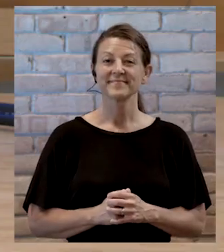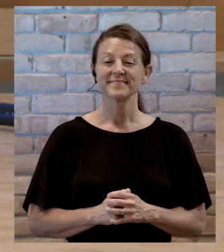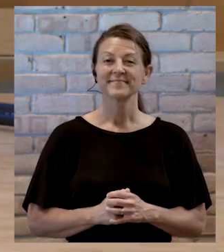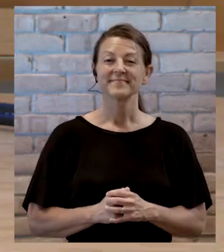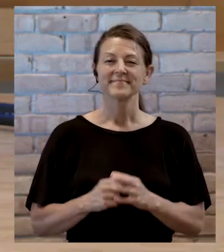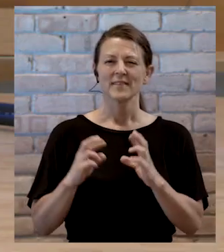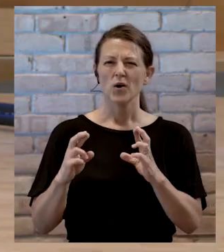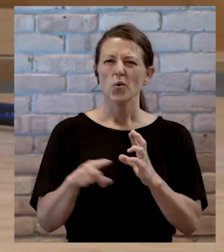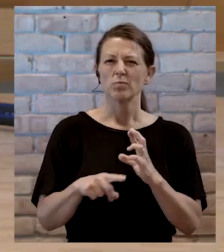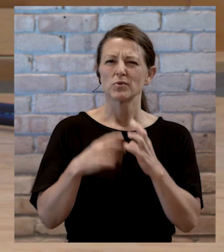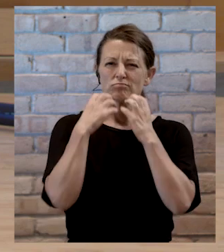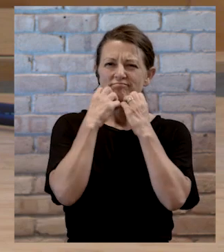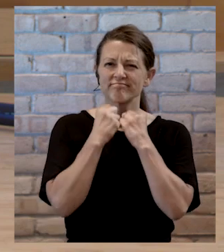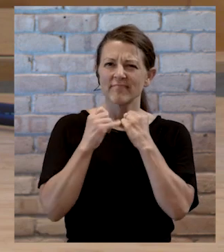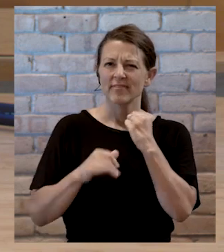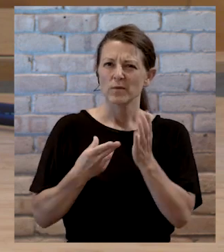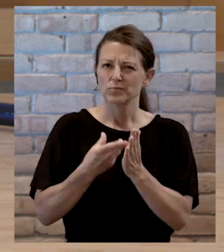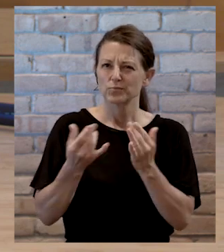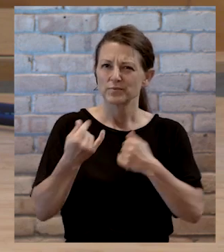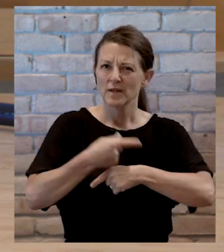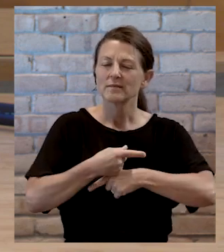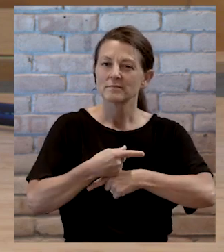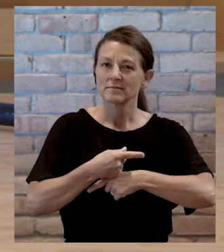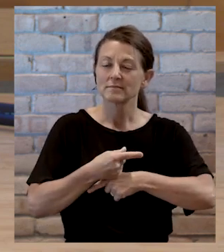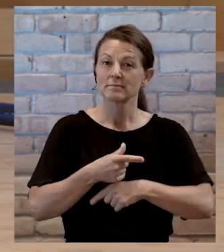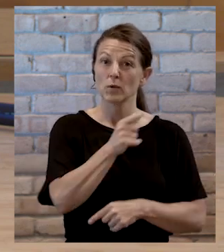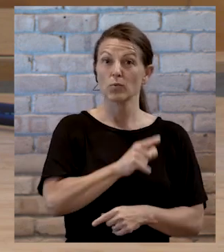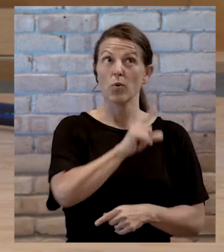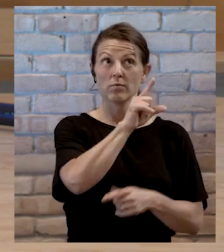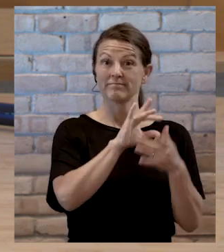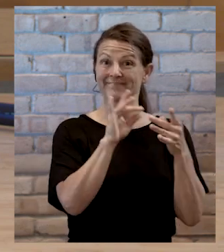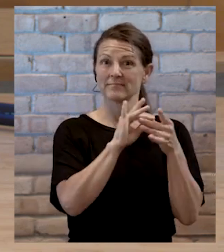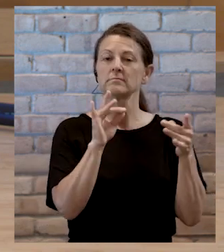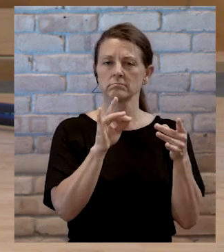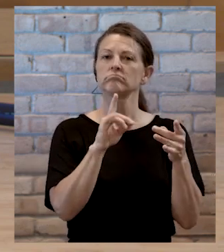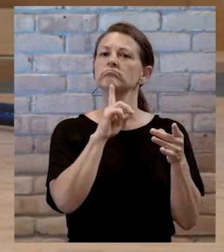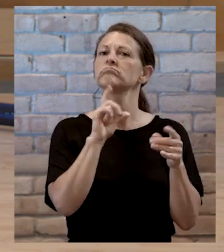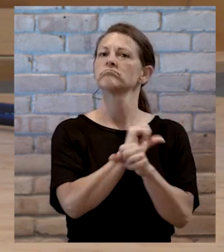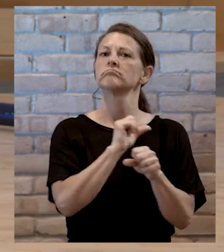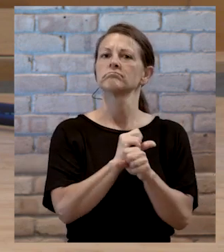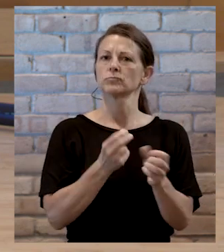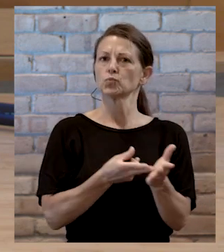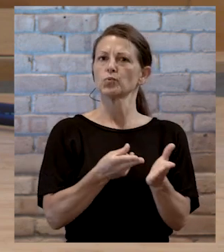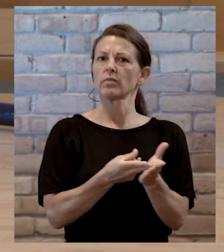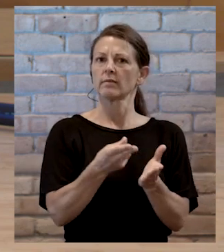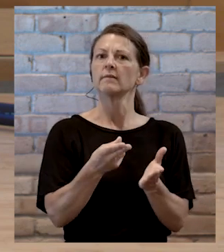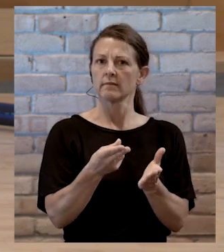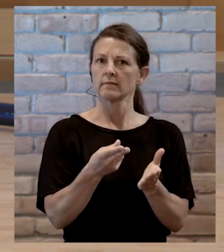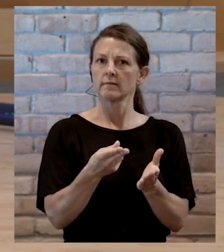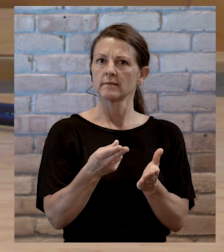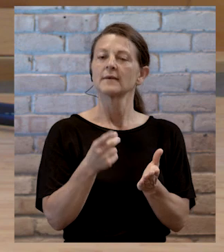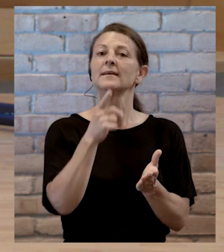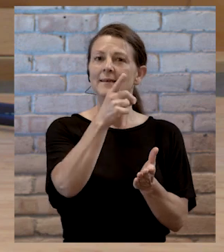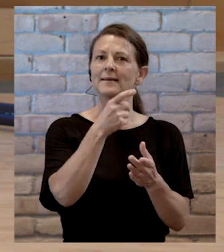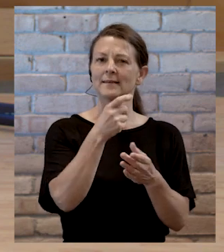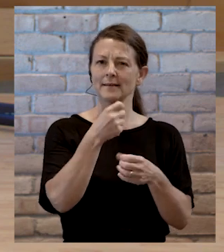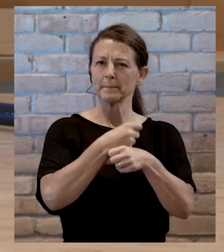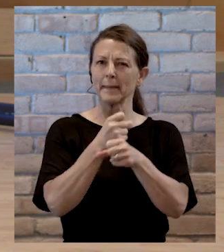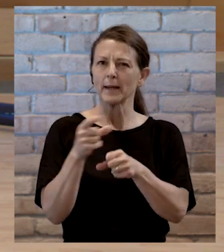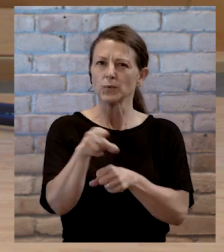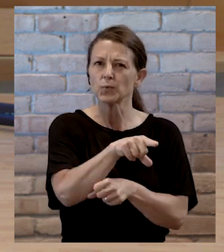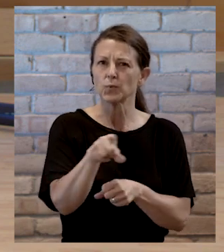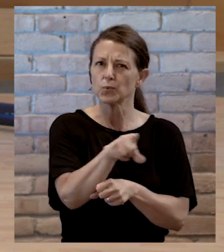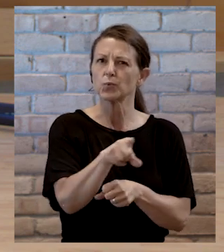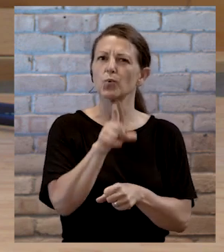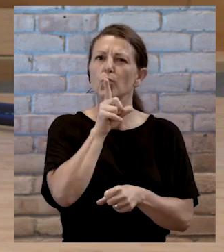I hope you cling to that truth today. What the Lord says is absolutely true, that He has made you a child of